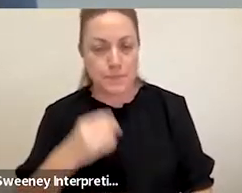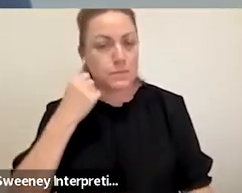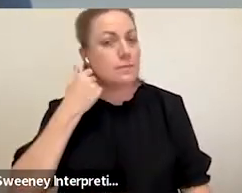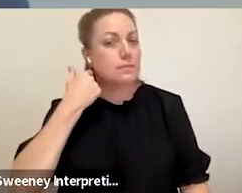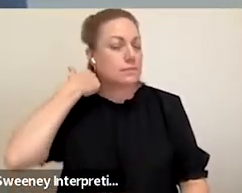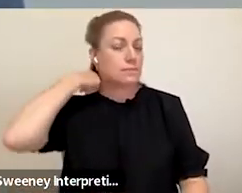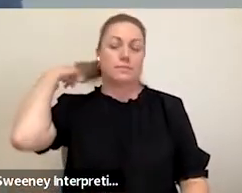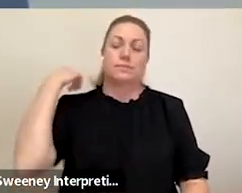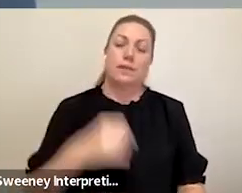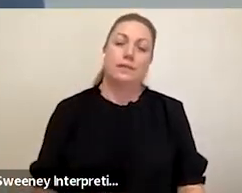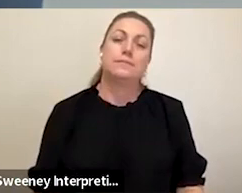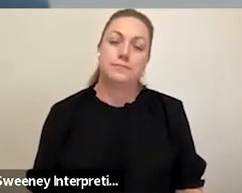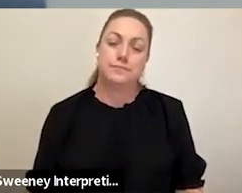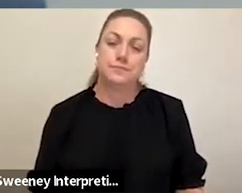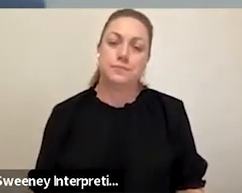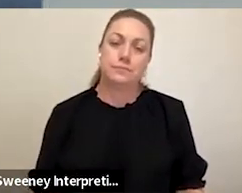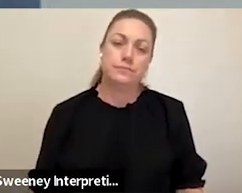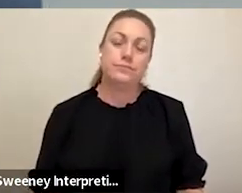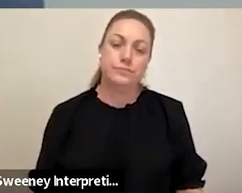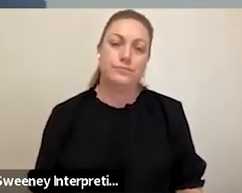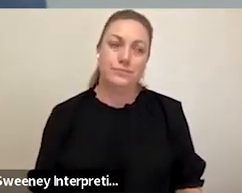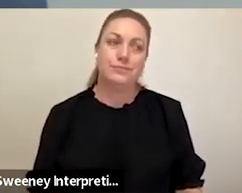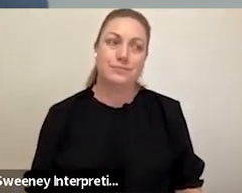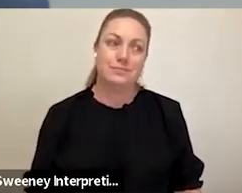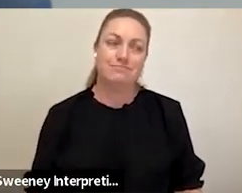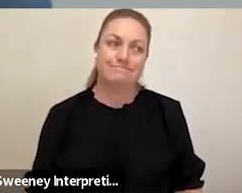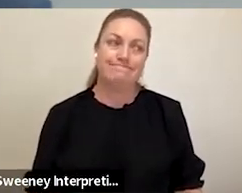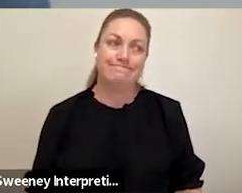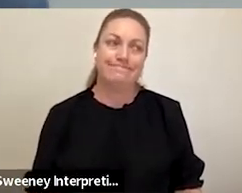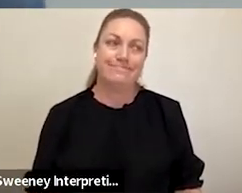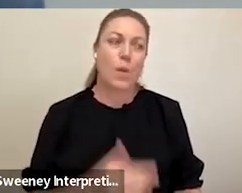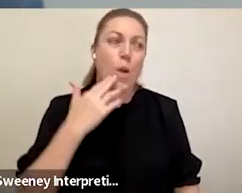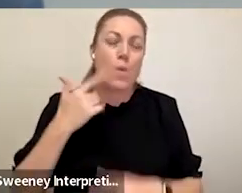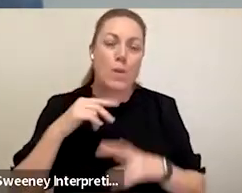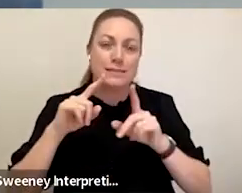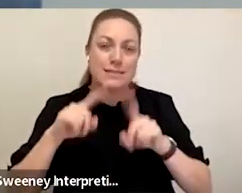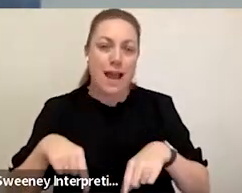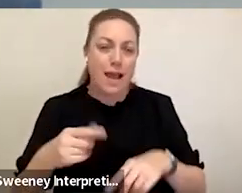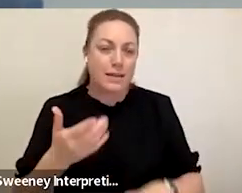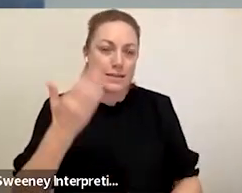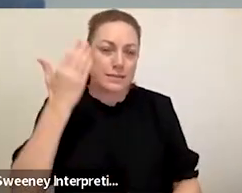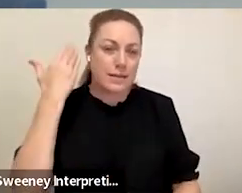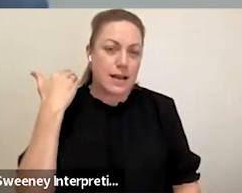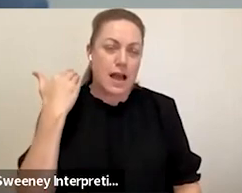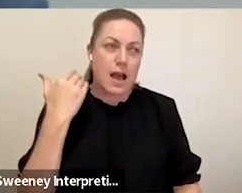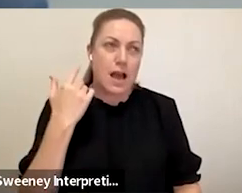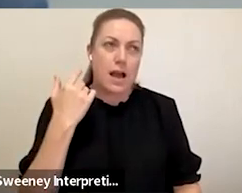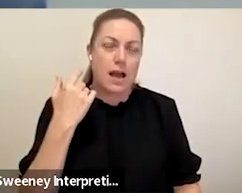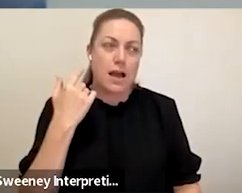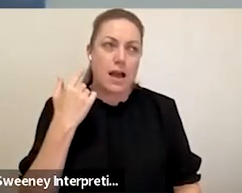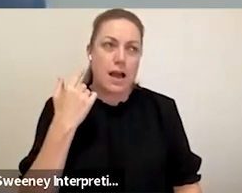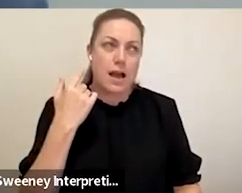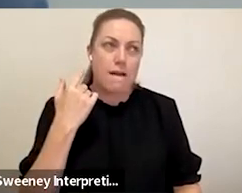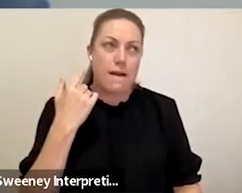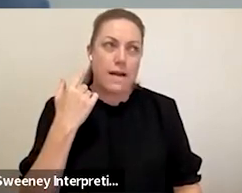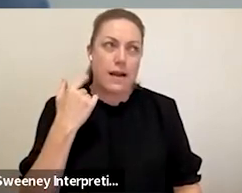Yeah, I think on the back of that early momentum we had, Parvati, I thought we probably